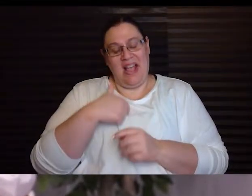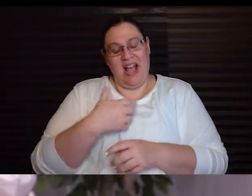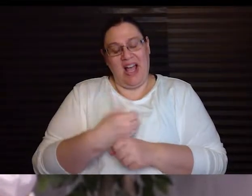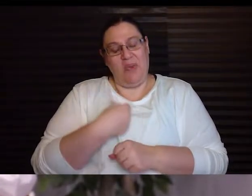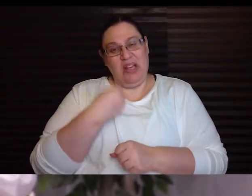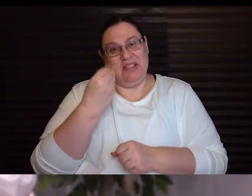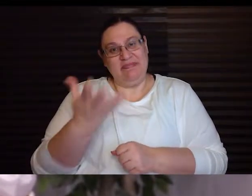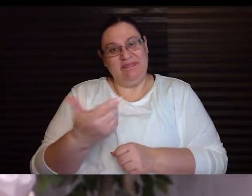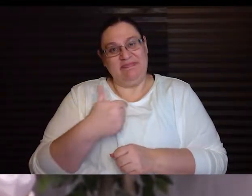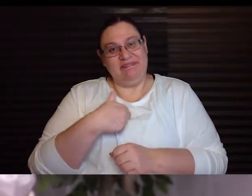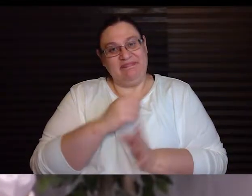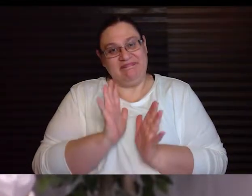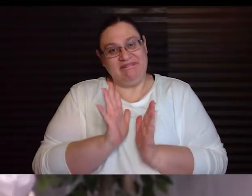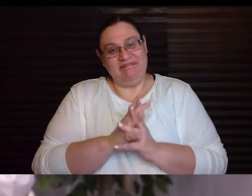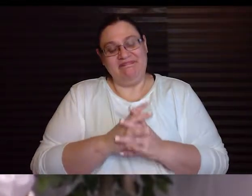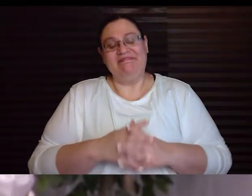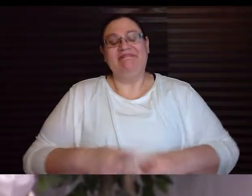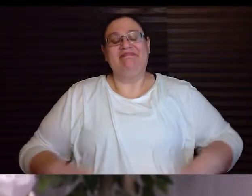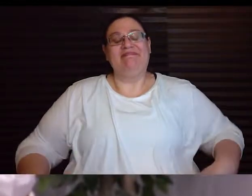I won.